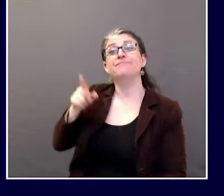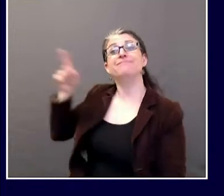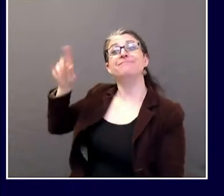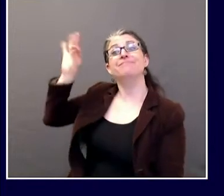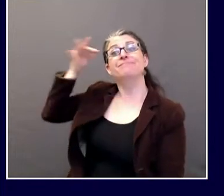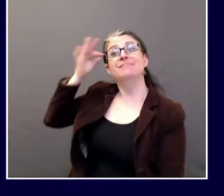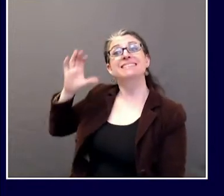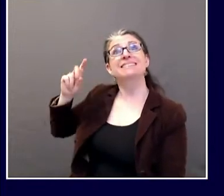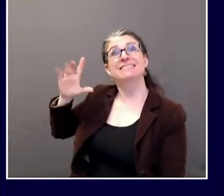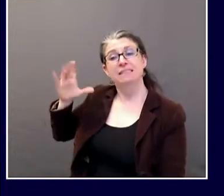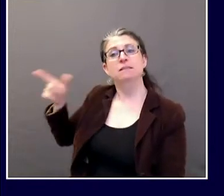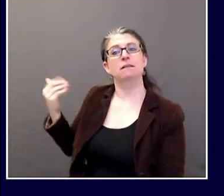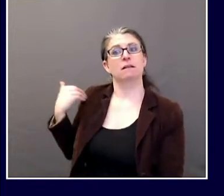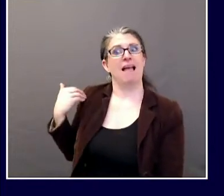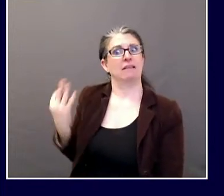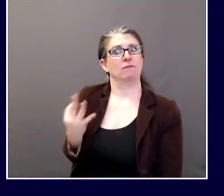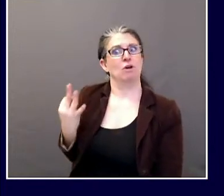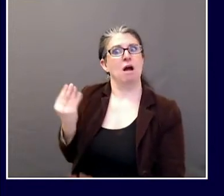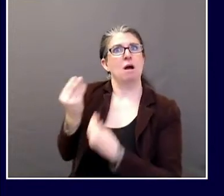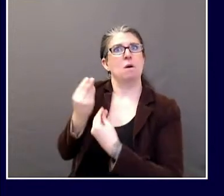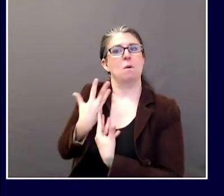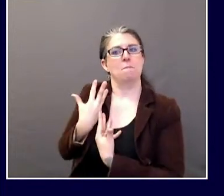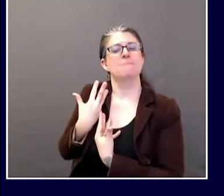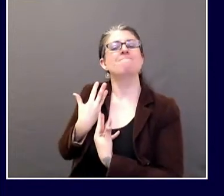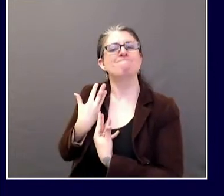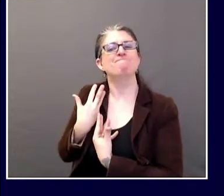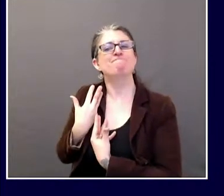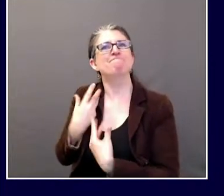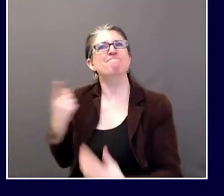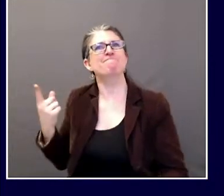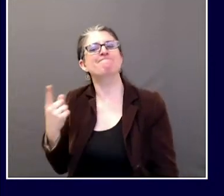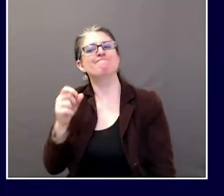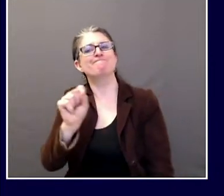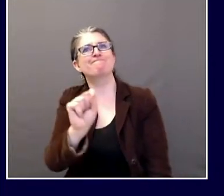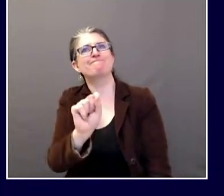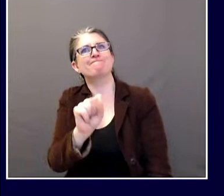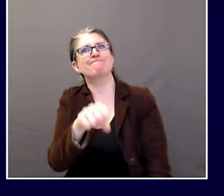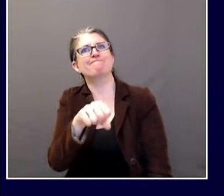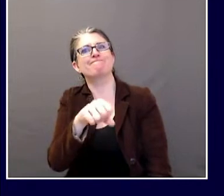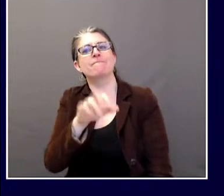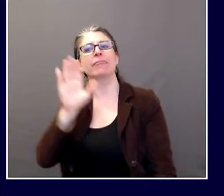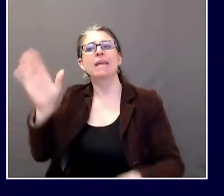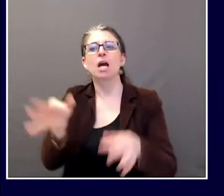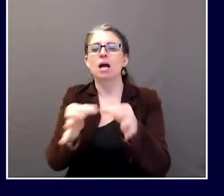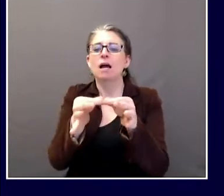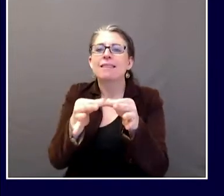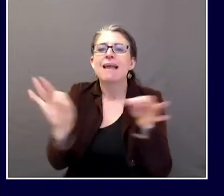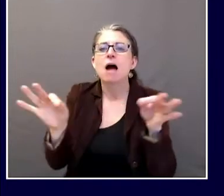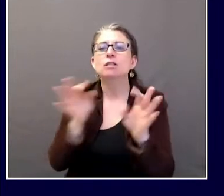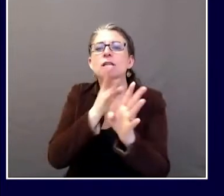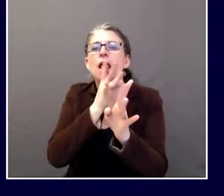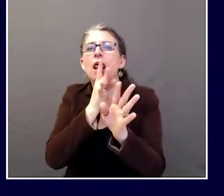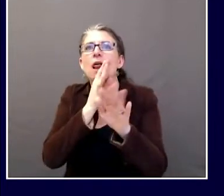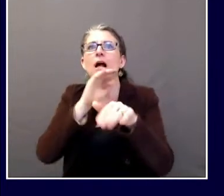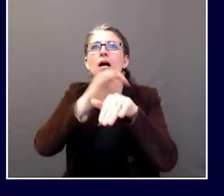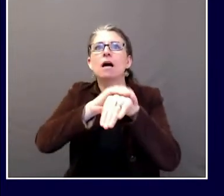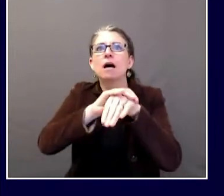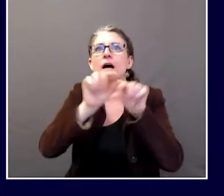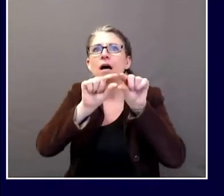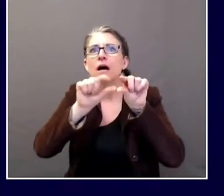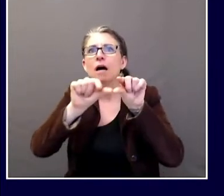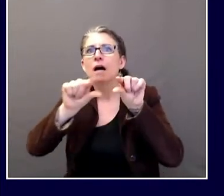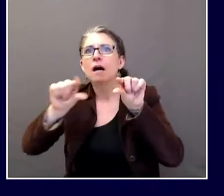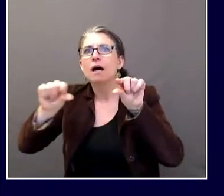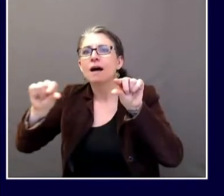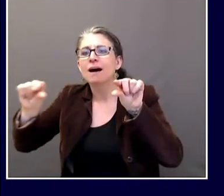acknowledge there is a little bit of imprecision in the word they use. They use the word allocated, as does Operation Warp Speed. And in common